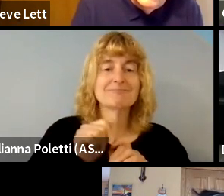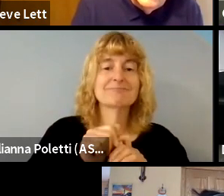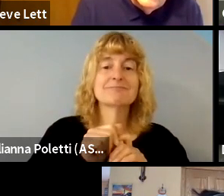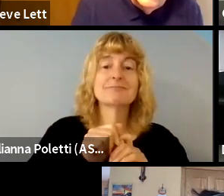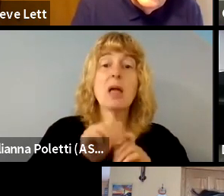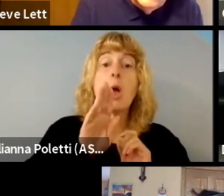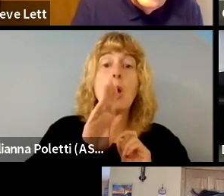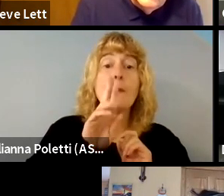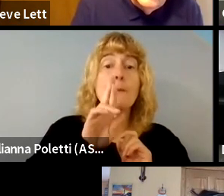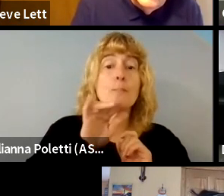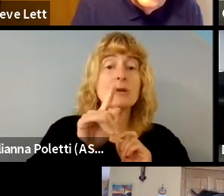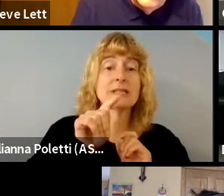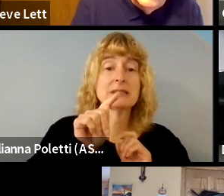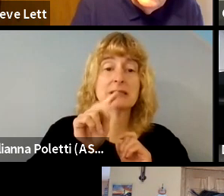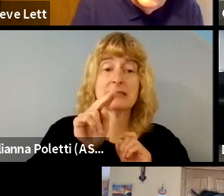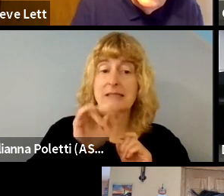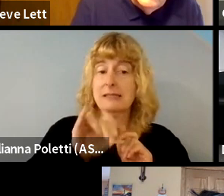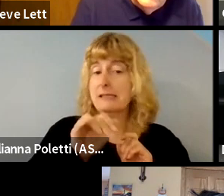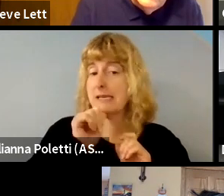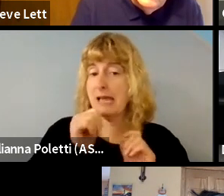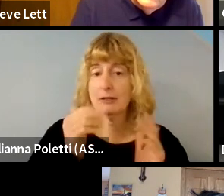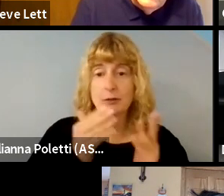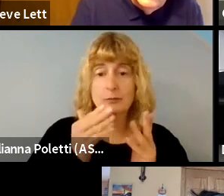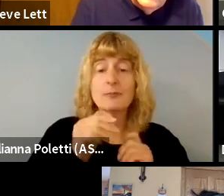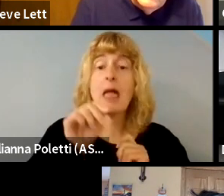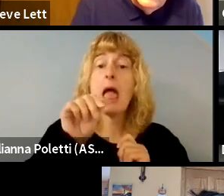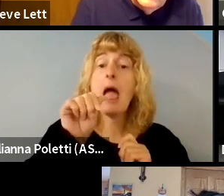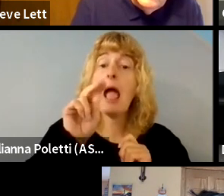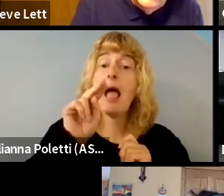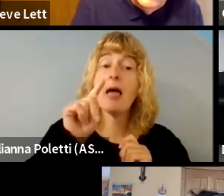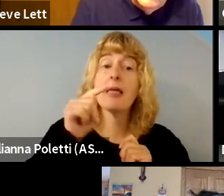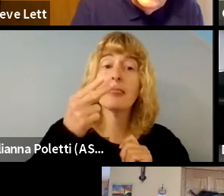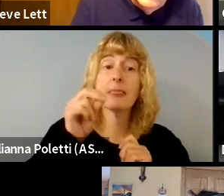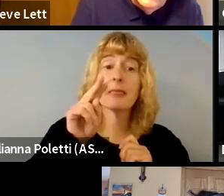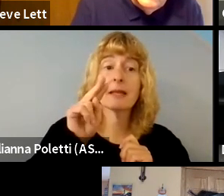And Brittany is not present. Anthony Eade.